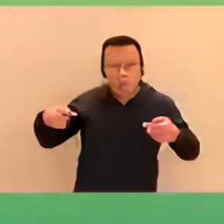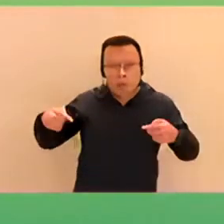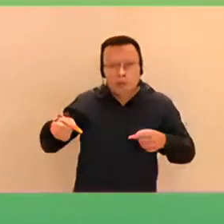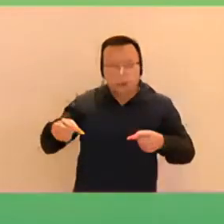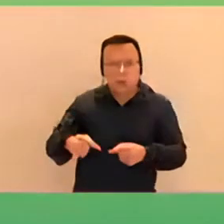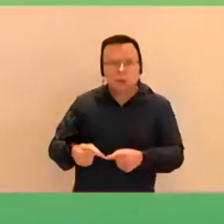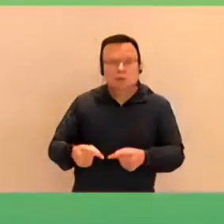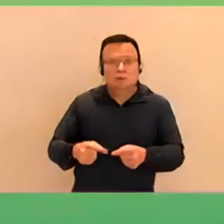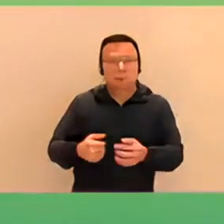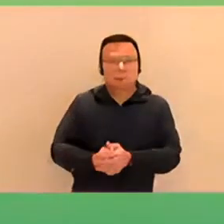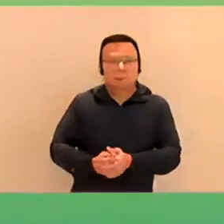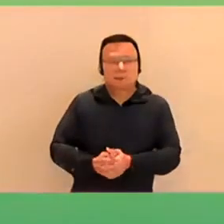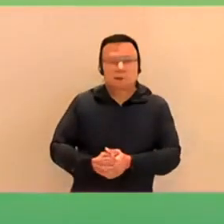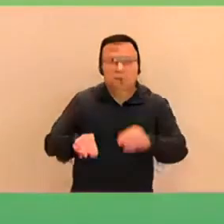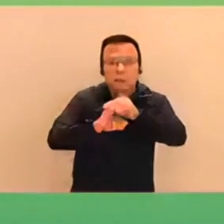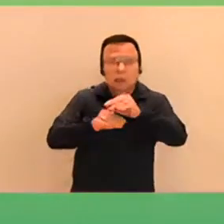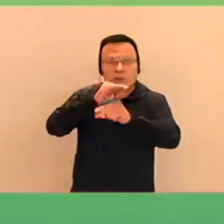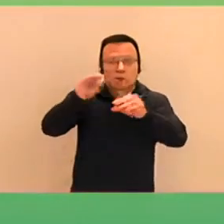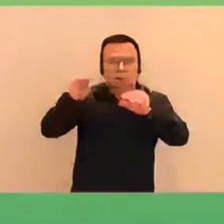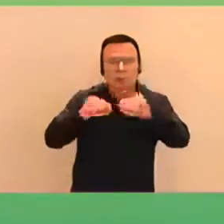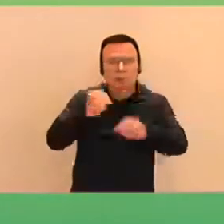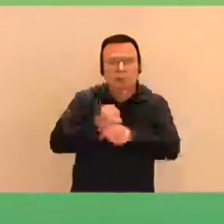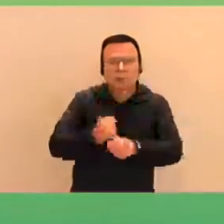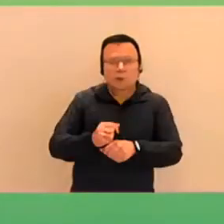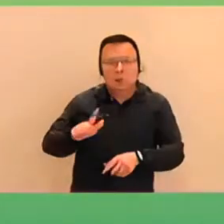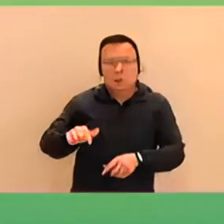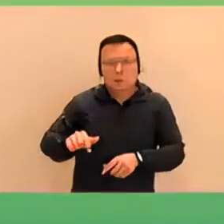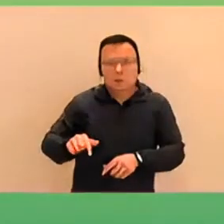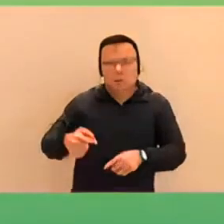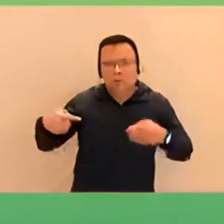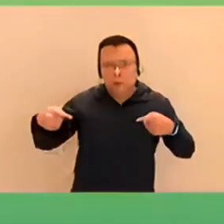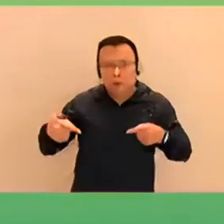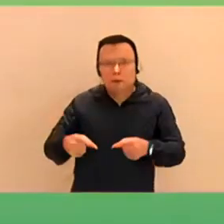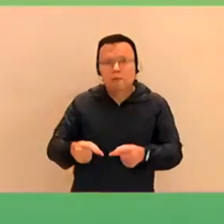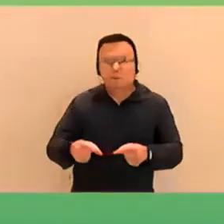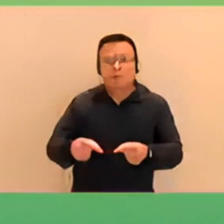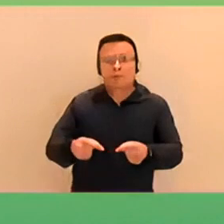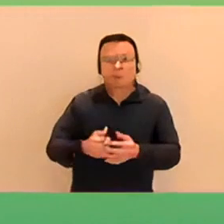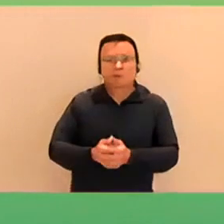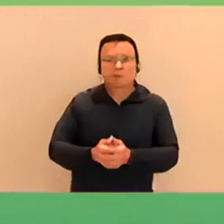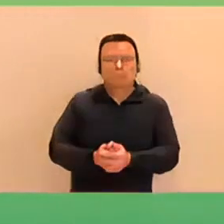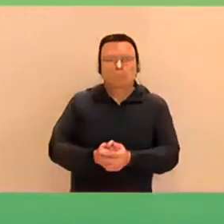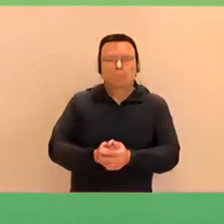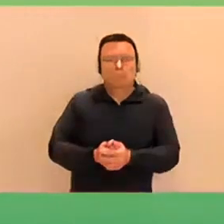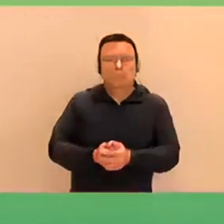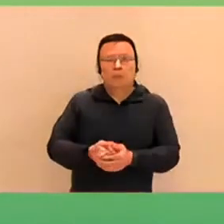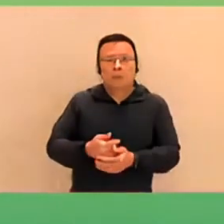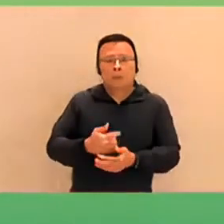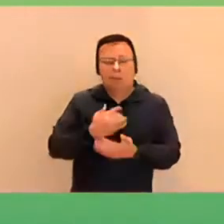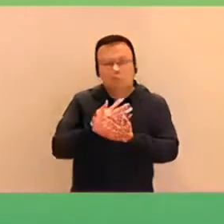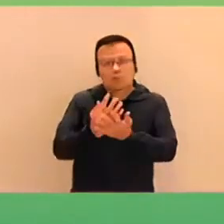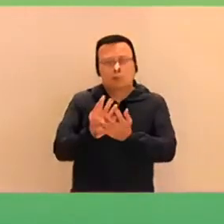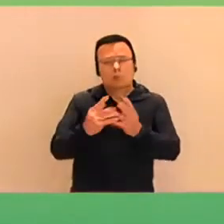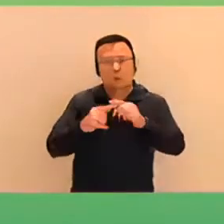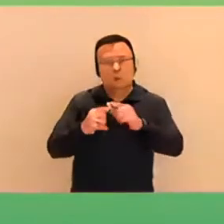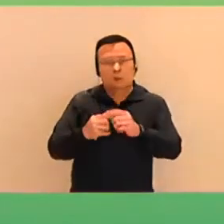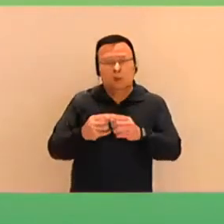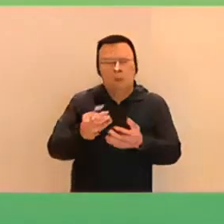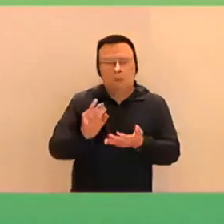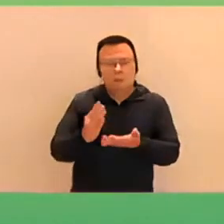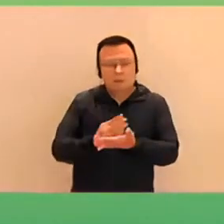lot of space heating in north part of China. And people try to use heat pump to replace